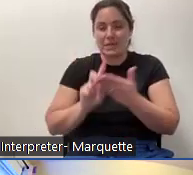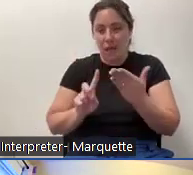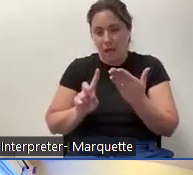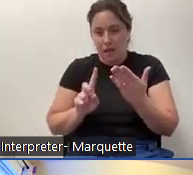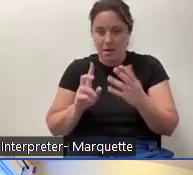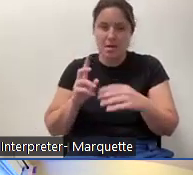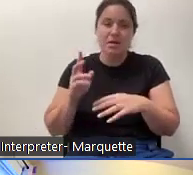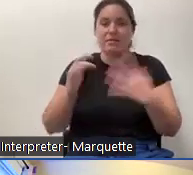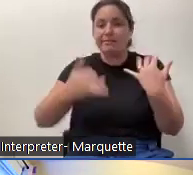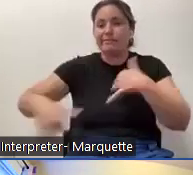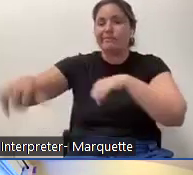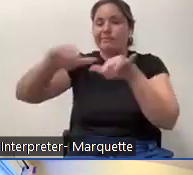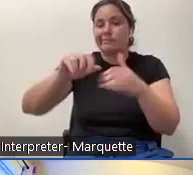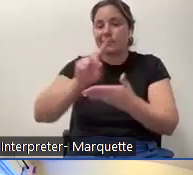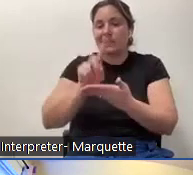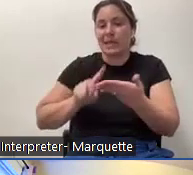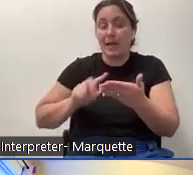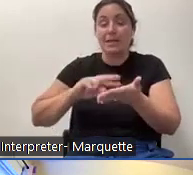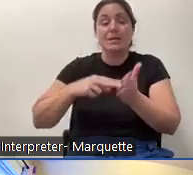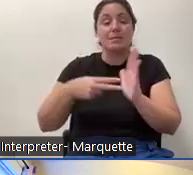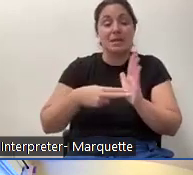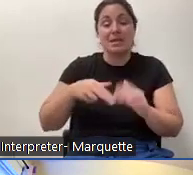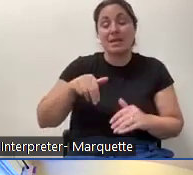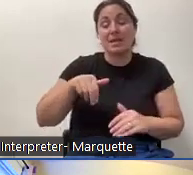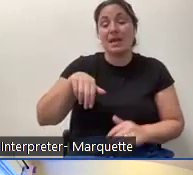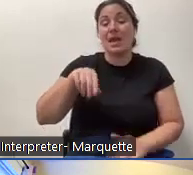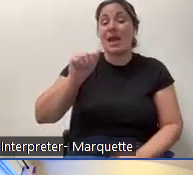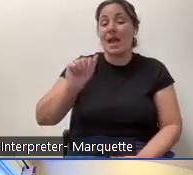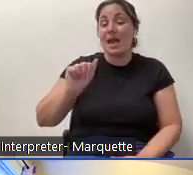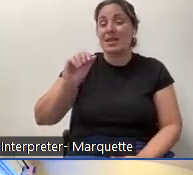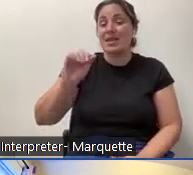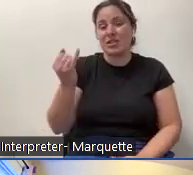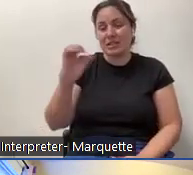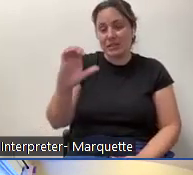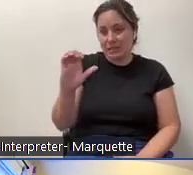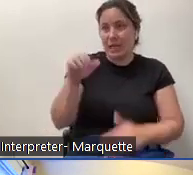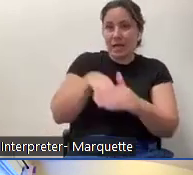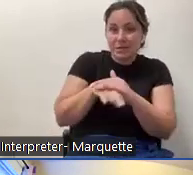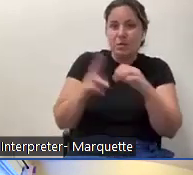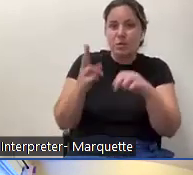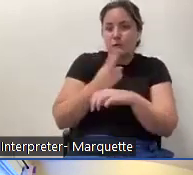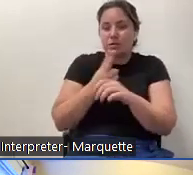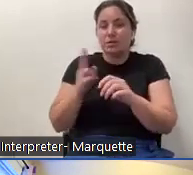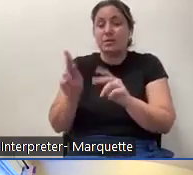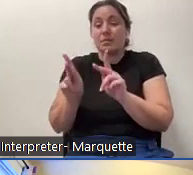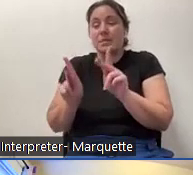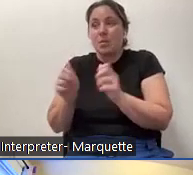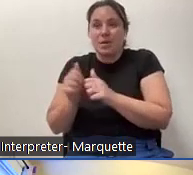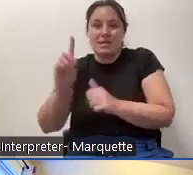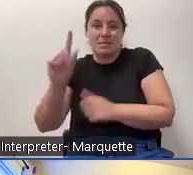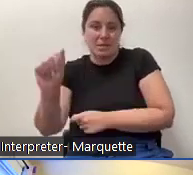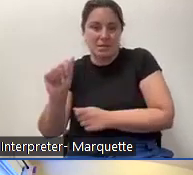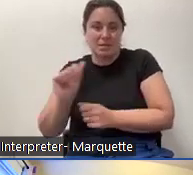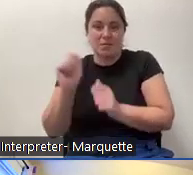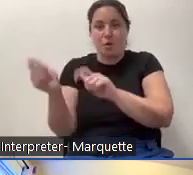AJC making services accessible and usable to people with disabilities. And I'm going to keep this